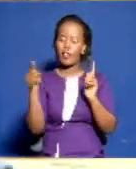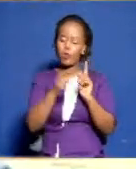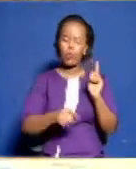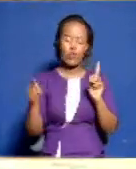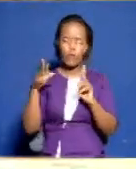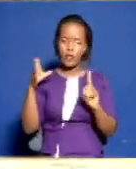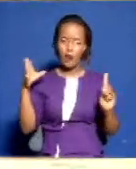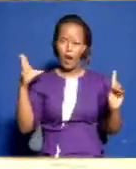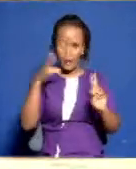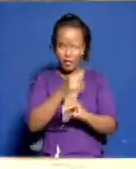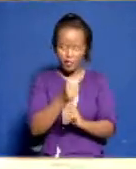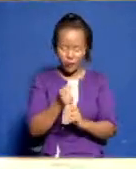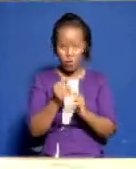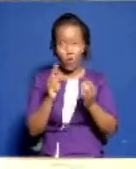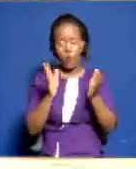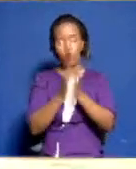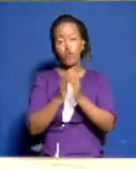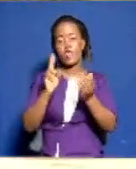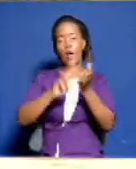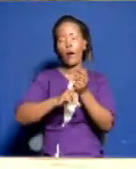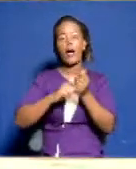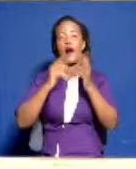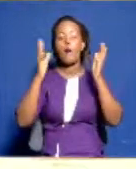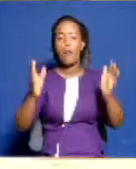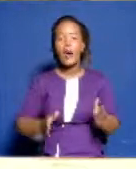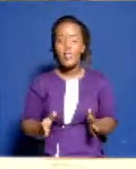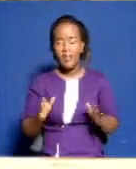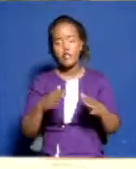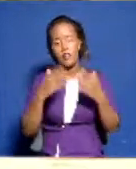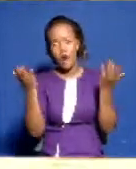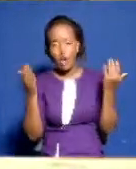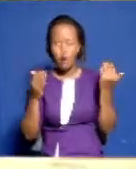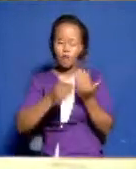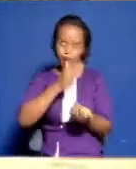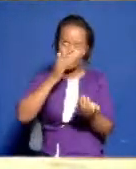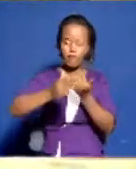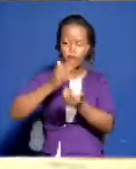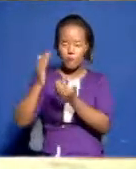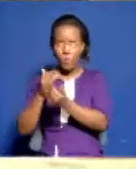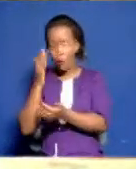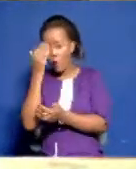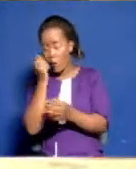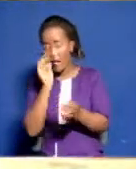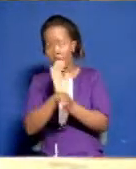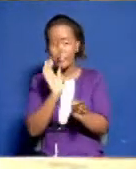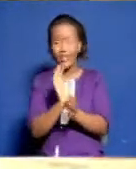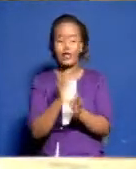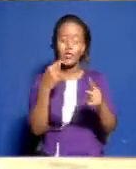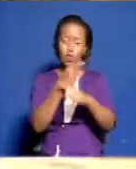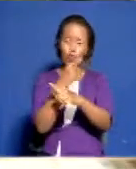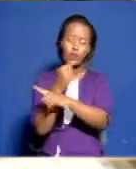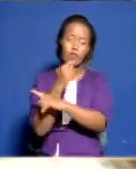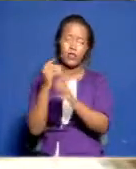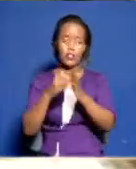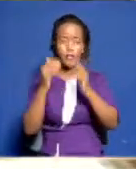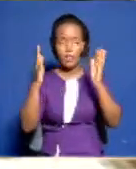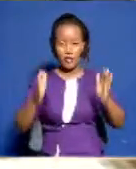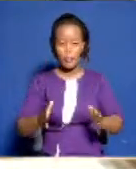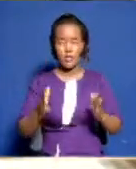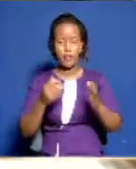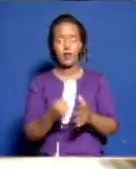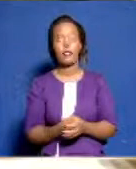partner in Changing the Way We Care, which is Coast Interfaith Council of Clerics.